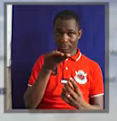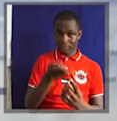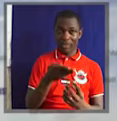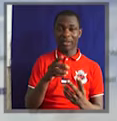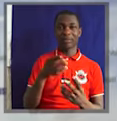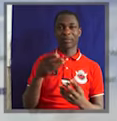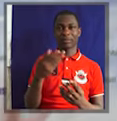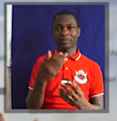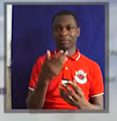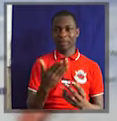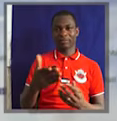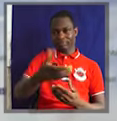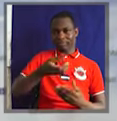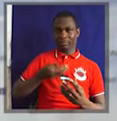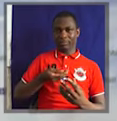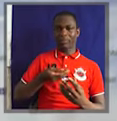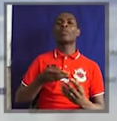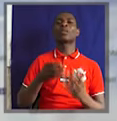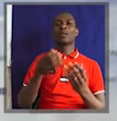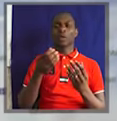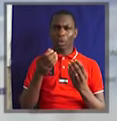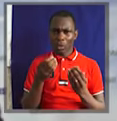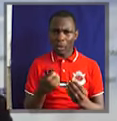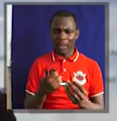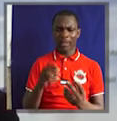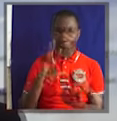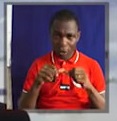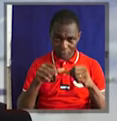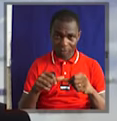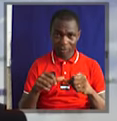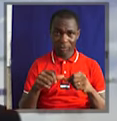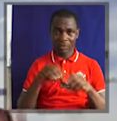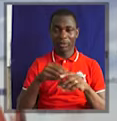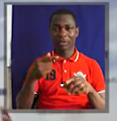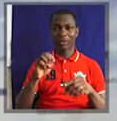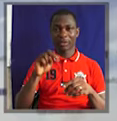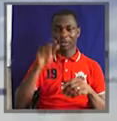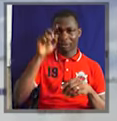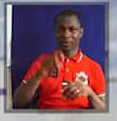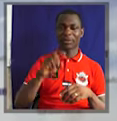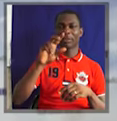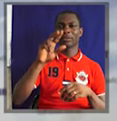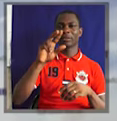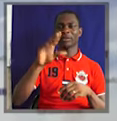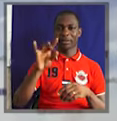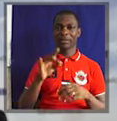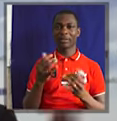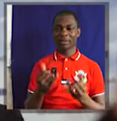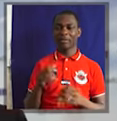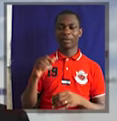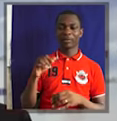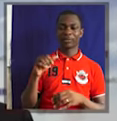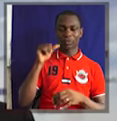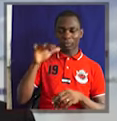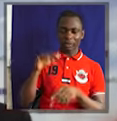se e wo no ana se tama ena one no akoda no ababa watama